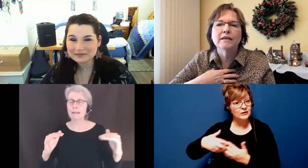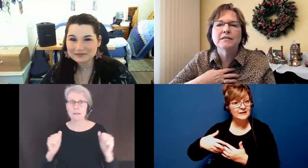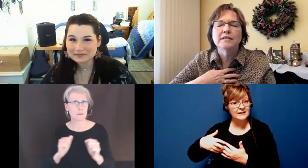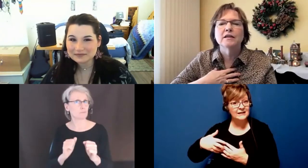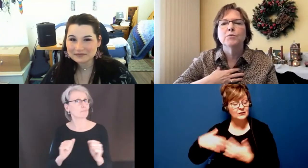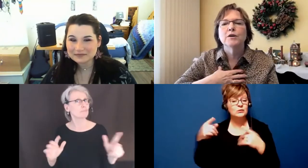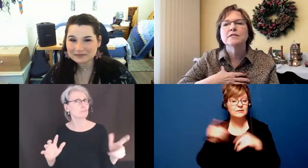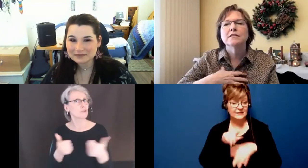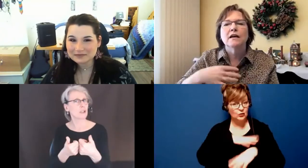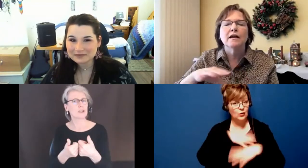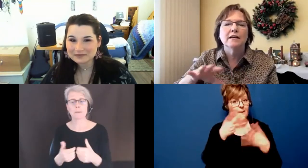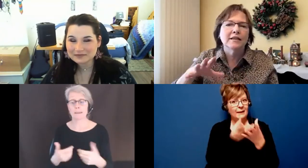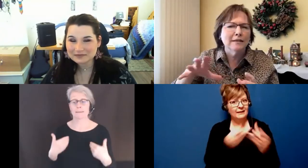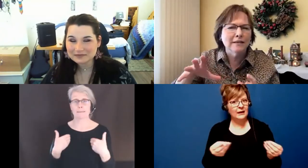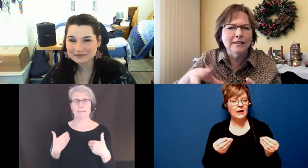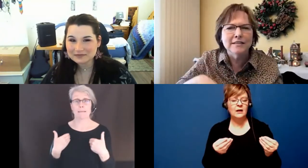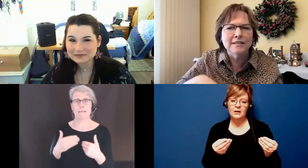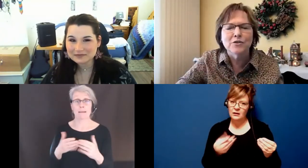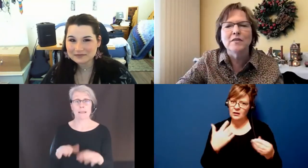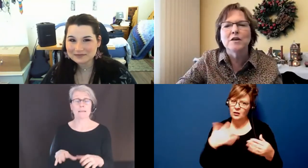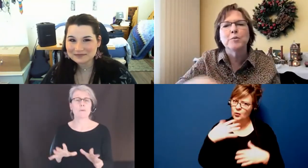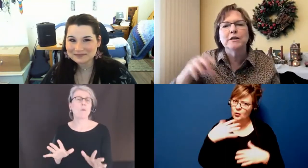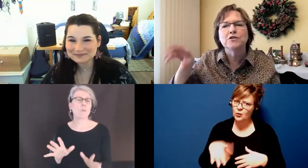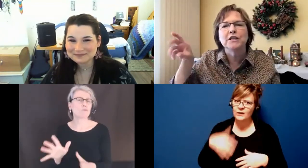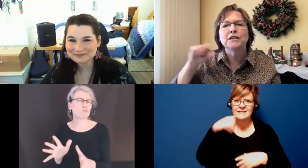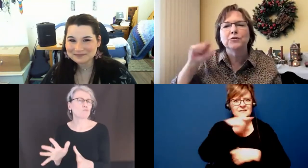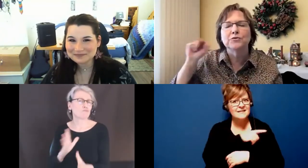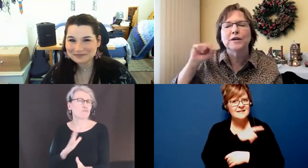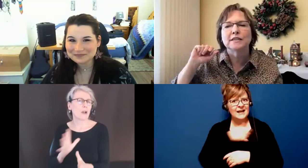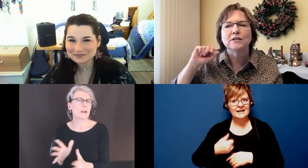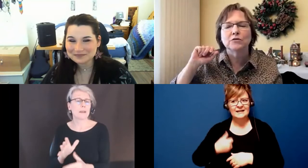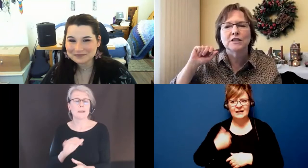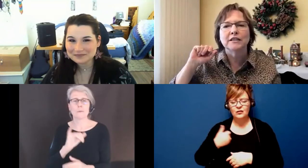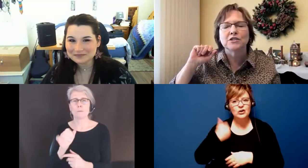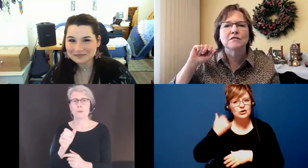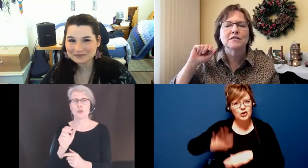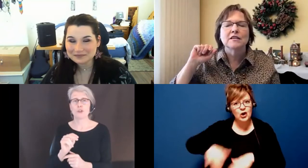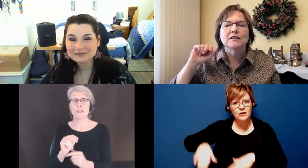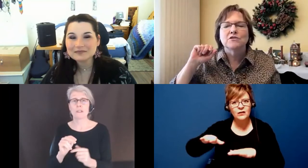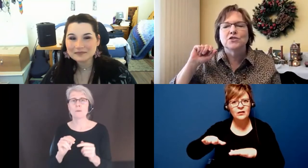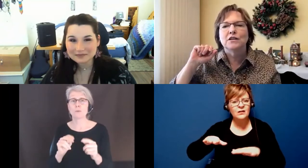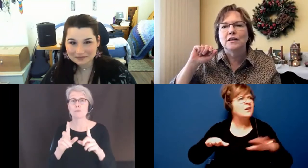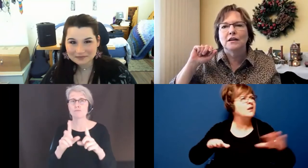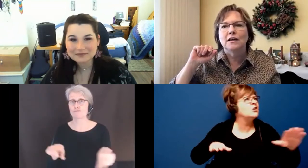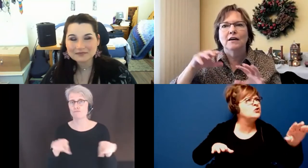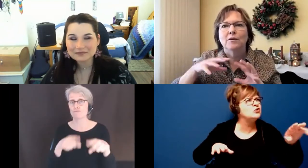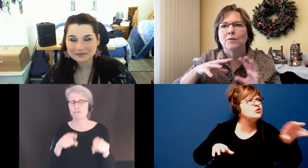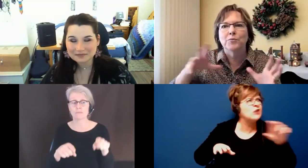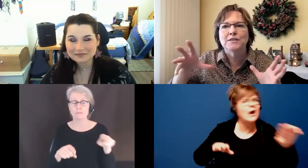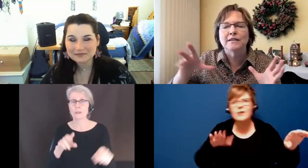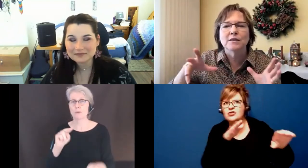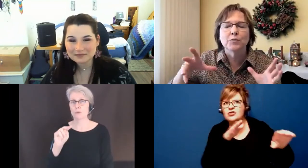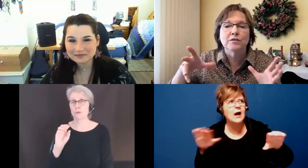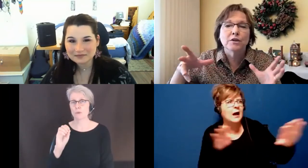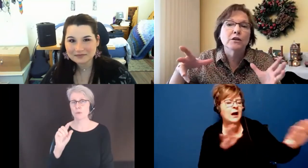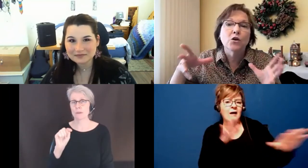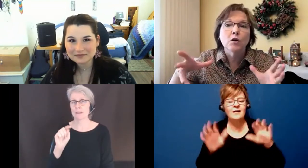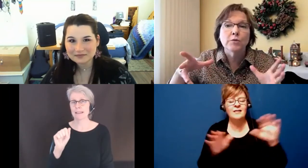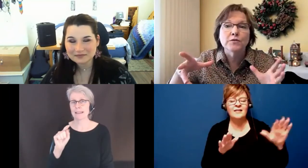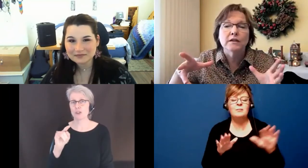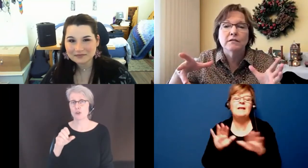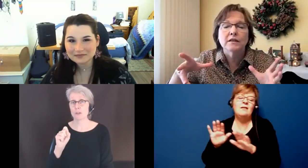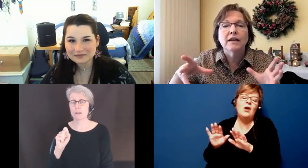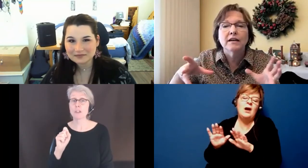My kids, the younger ones, I take it a little easier on them, but Jean, who directed the notations, she presents them with real